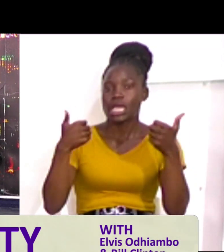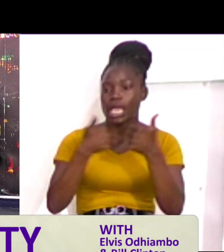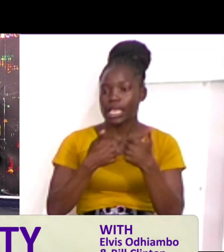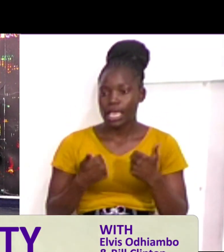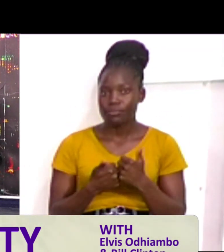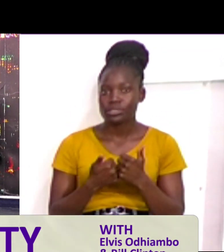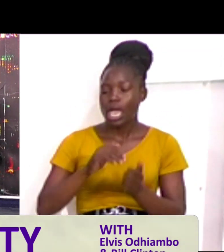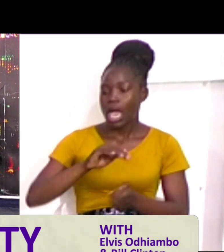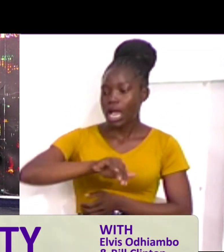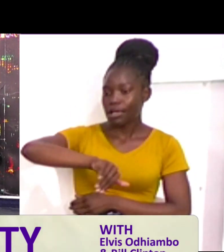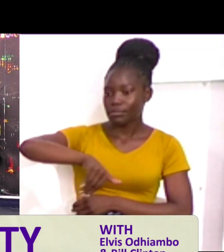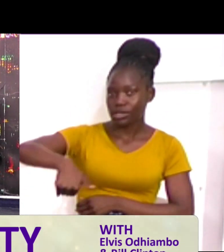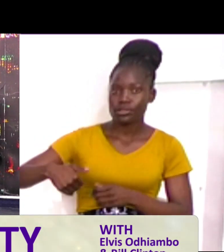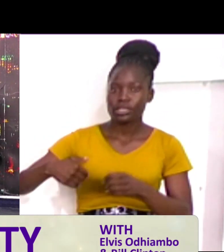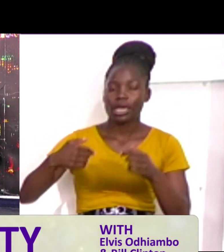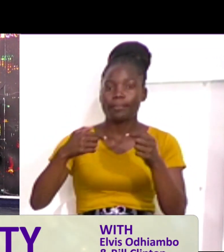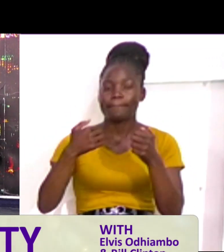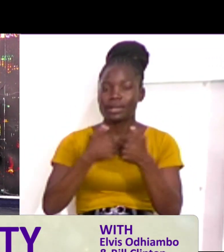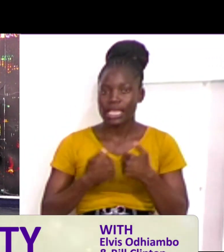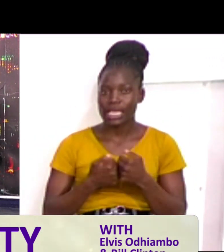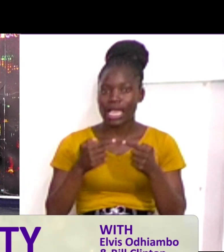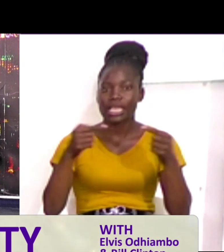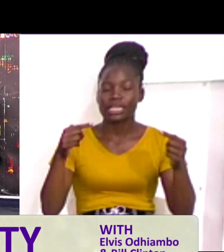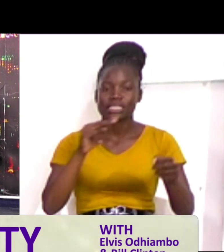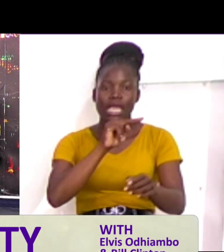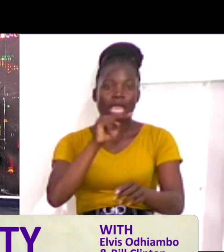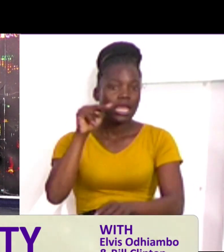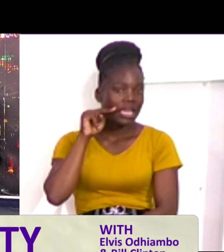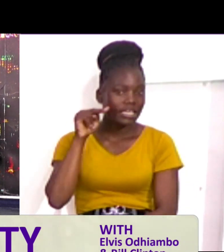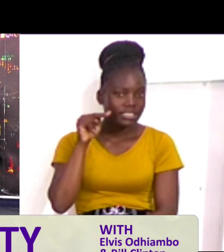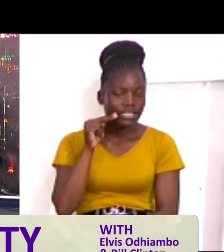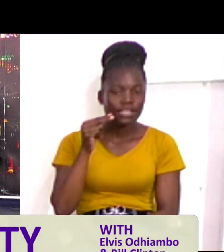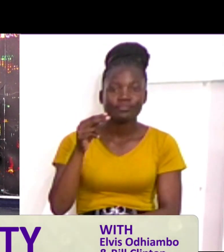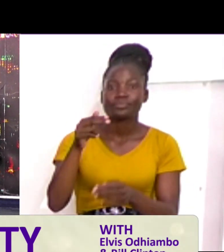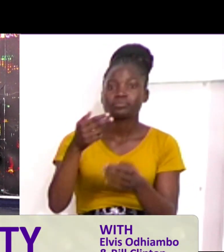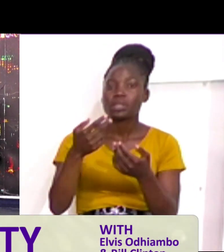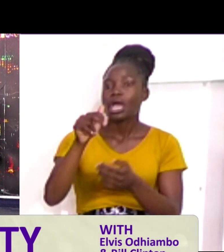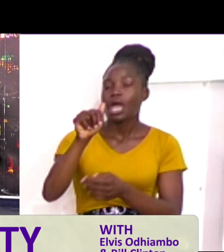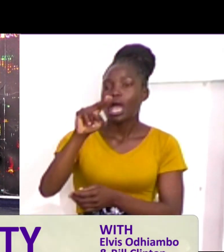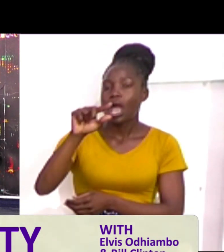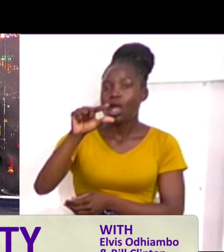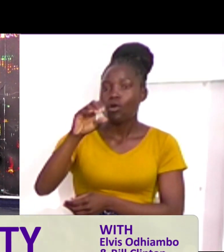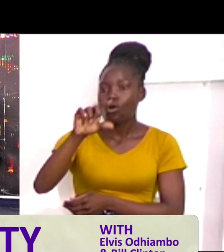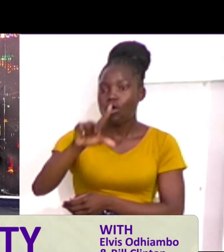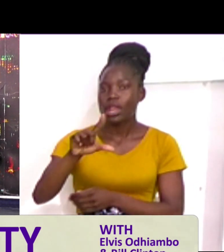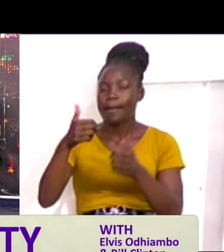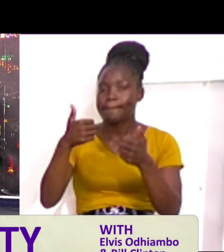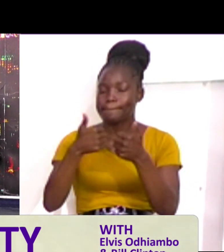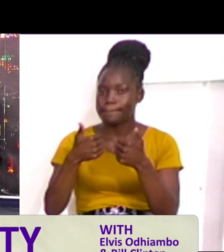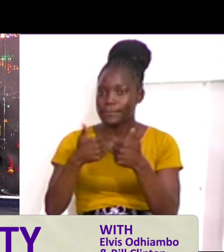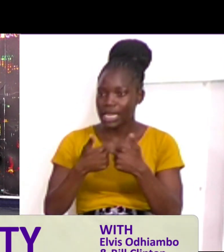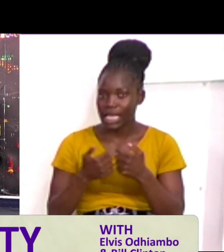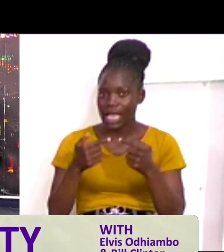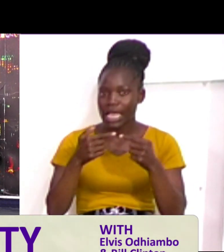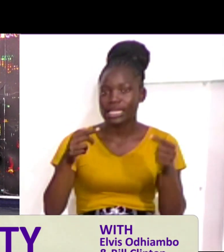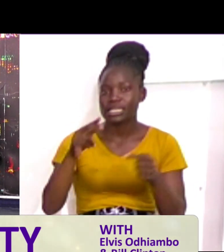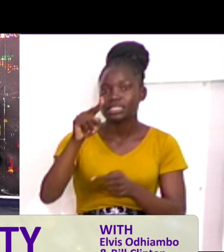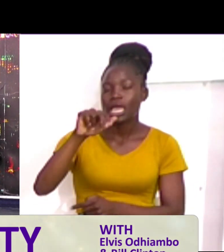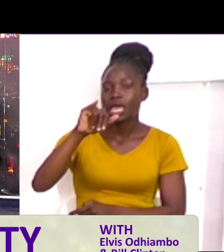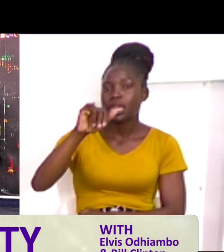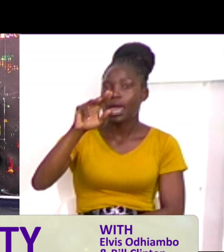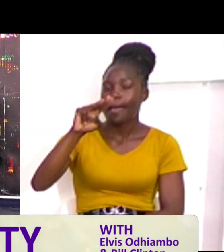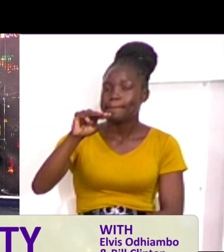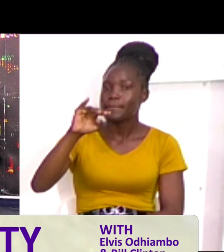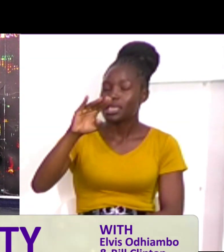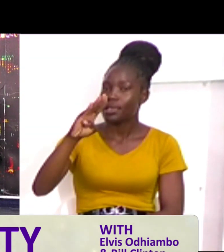pale, they are in action against Nigeria. Tuko na Angola also in action against Namibia. So talk to us pale kwa socials. Do you